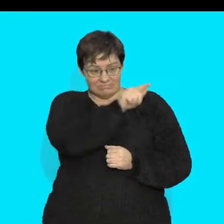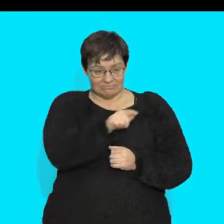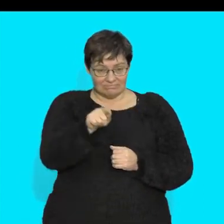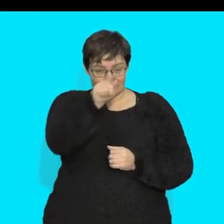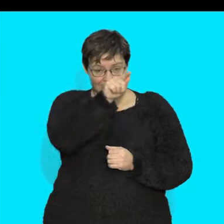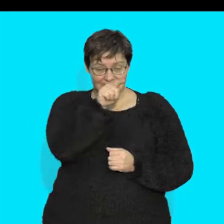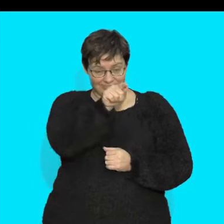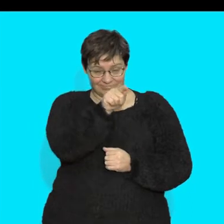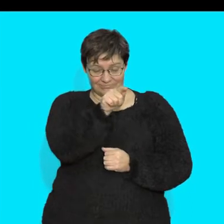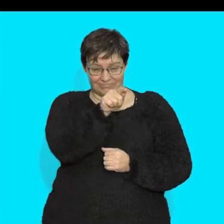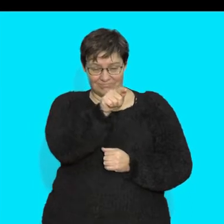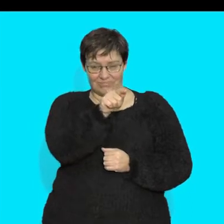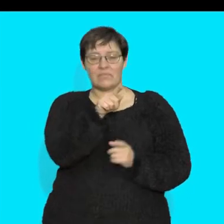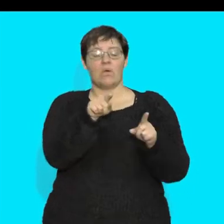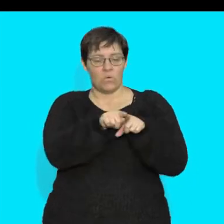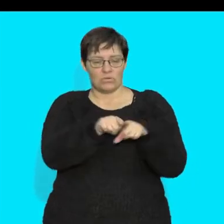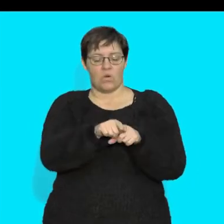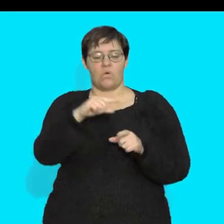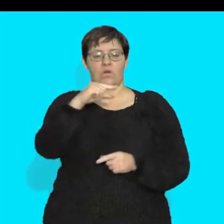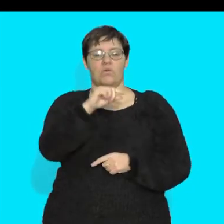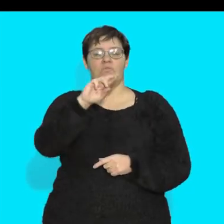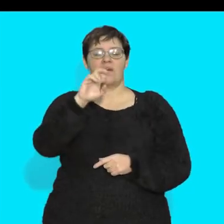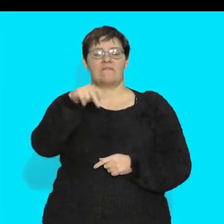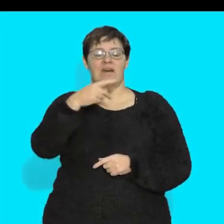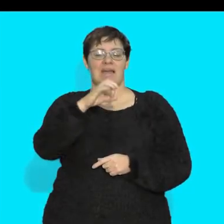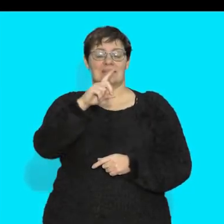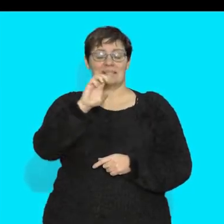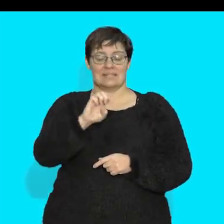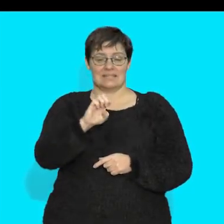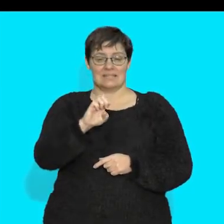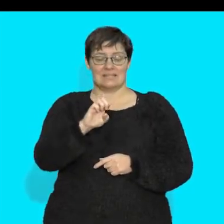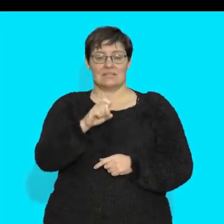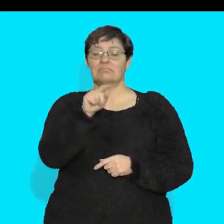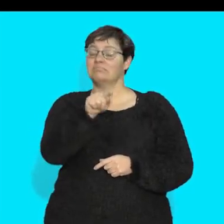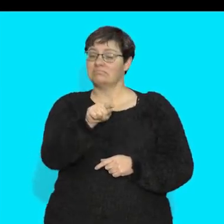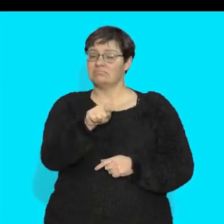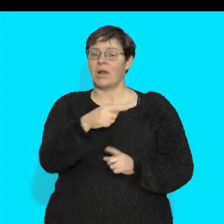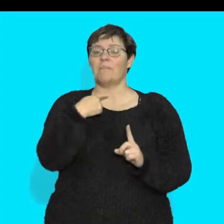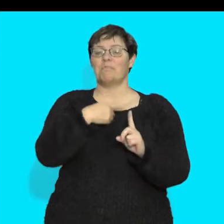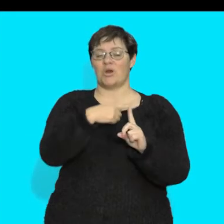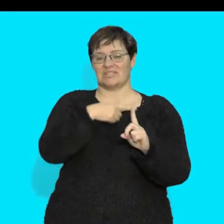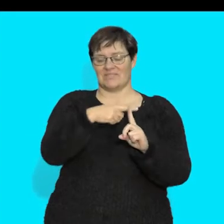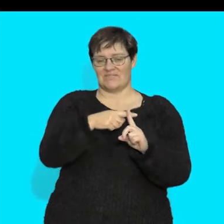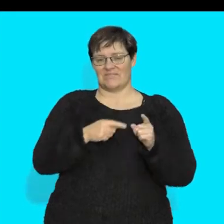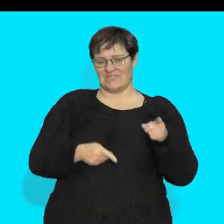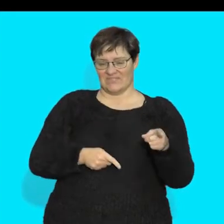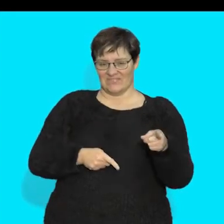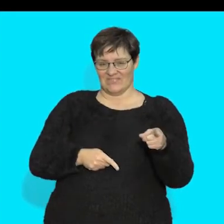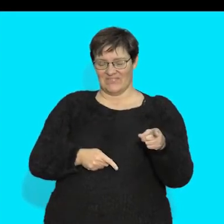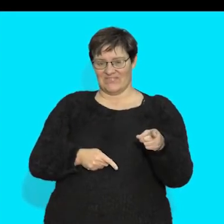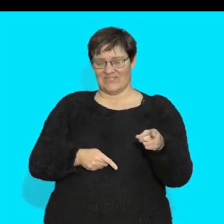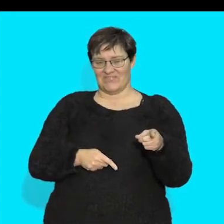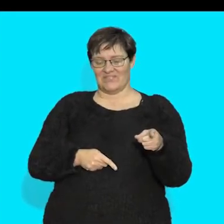over here is also a graphite electrode, but that is connected to the positive